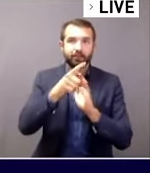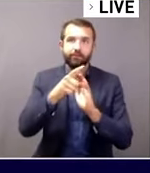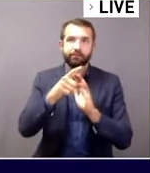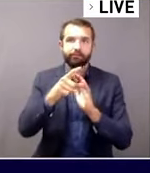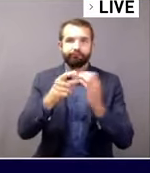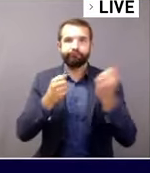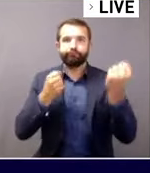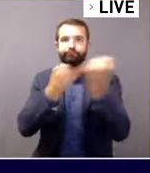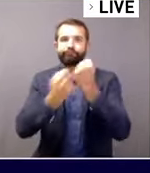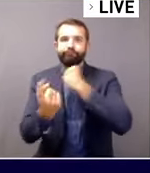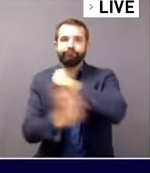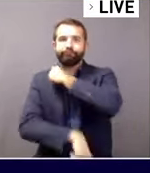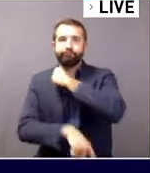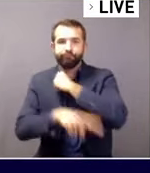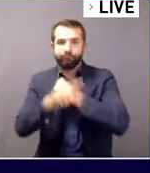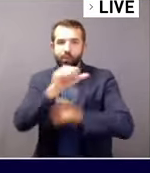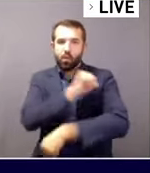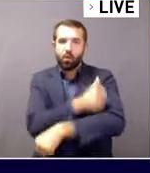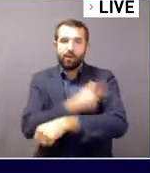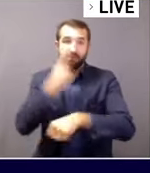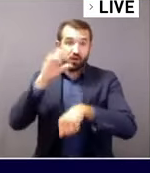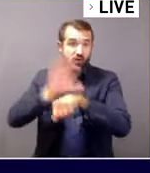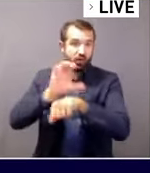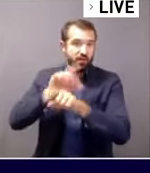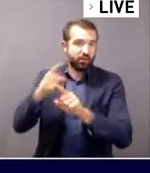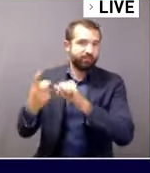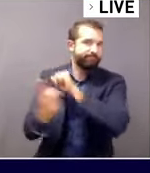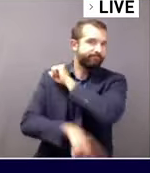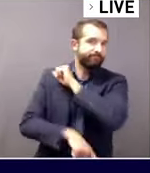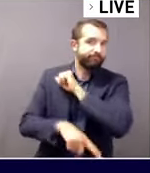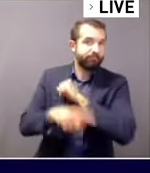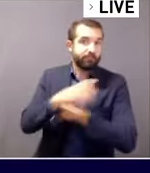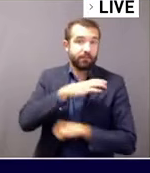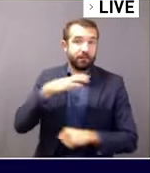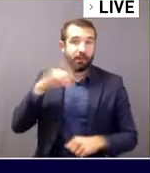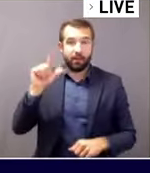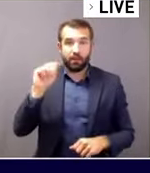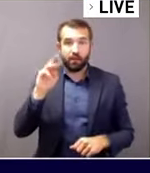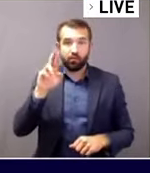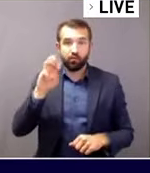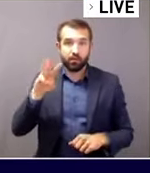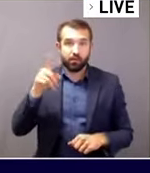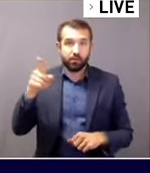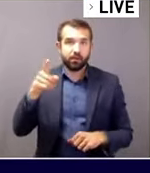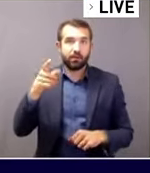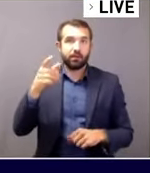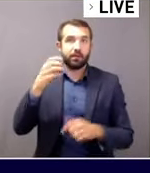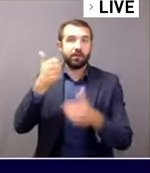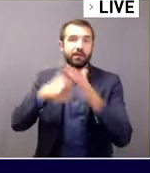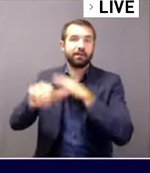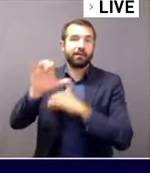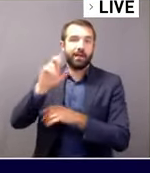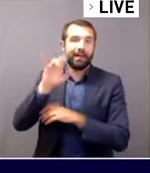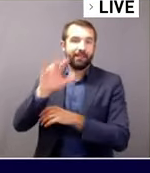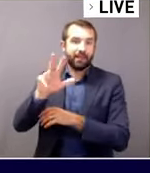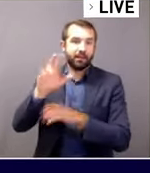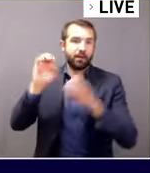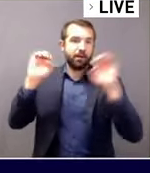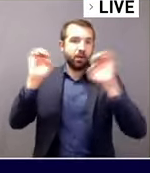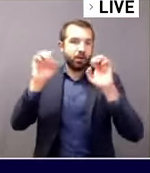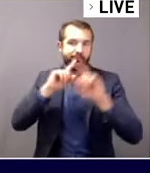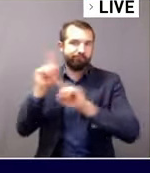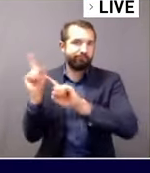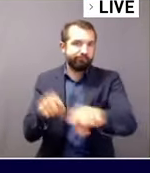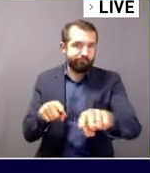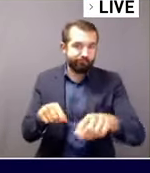churches. Commissioner Lambrou said that under the civil state of emergency that DHHS can step in to protect public